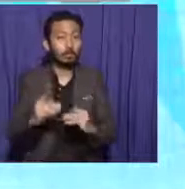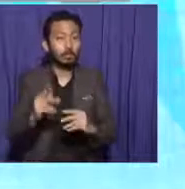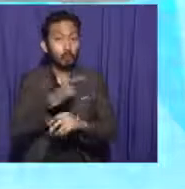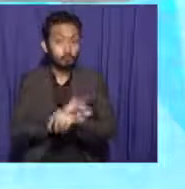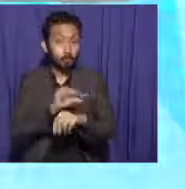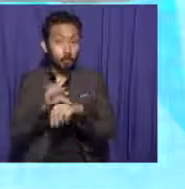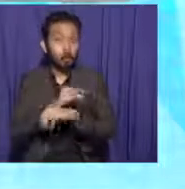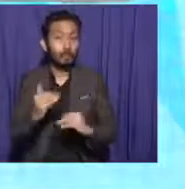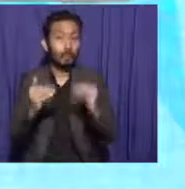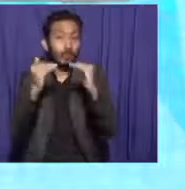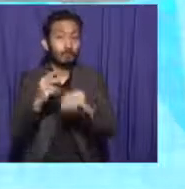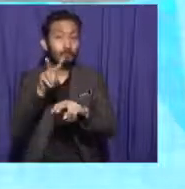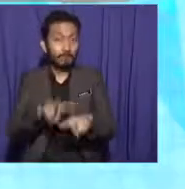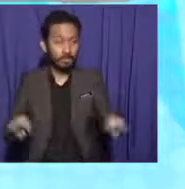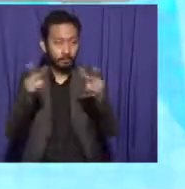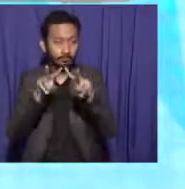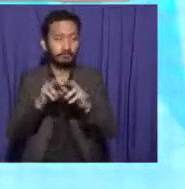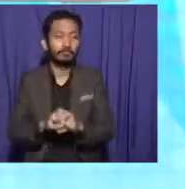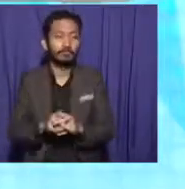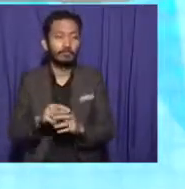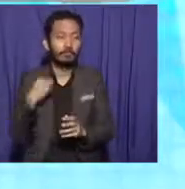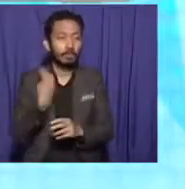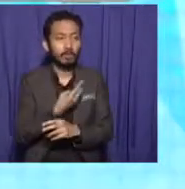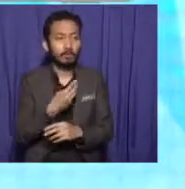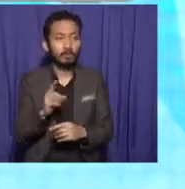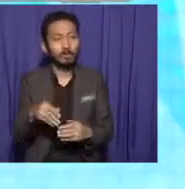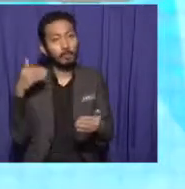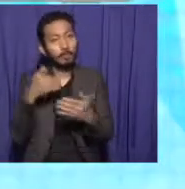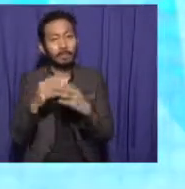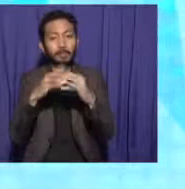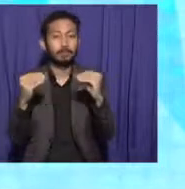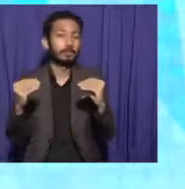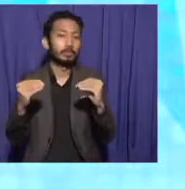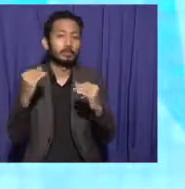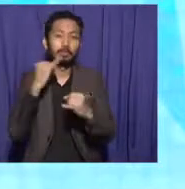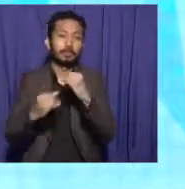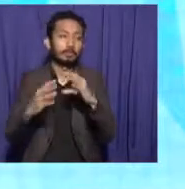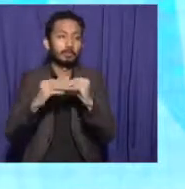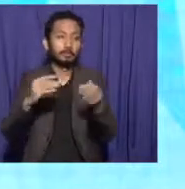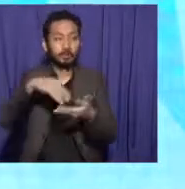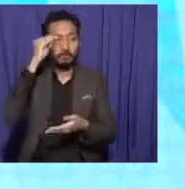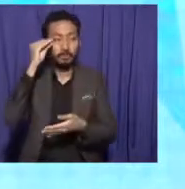We have come to the end of our lesson. Here is the summary of today's lesson.